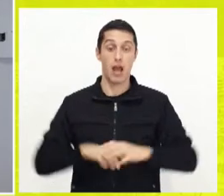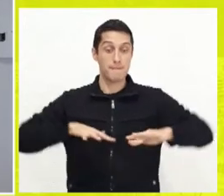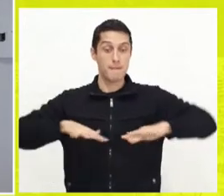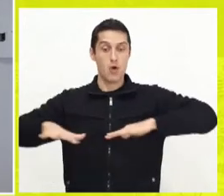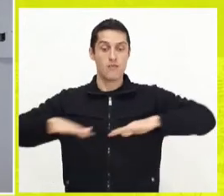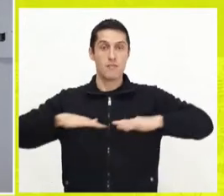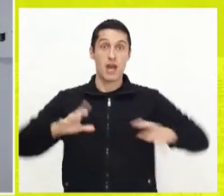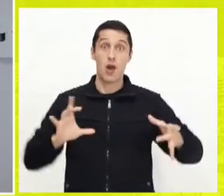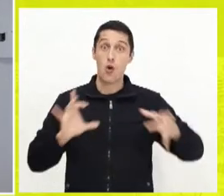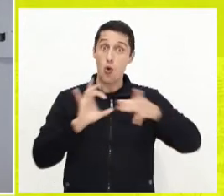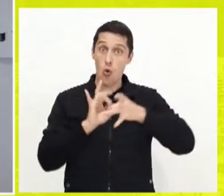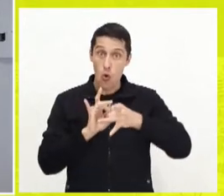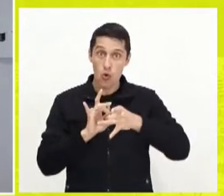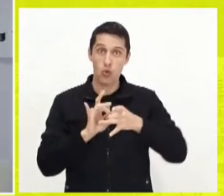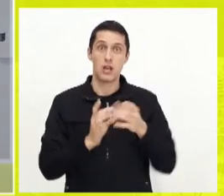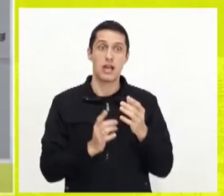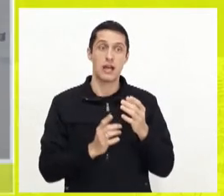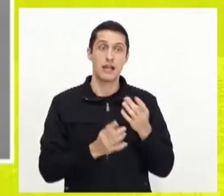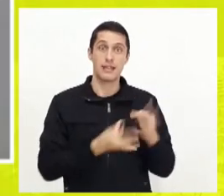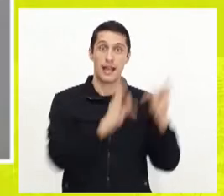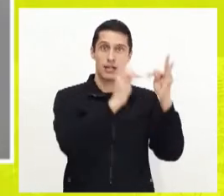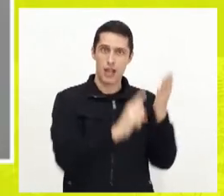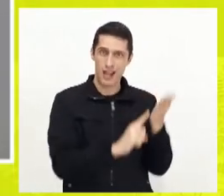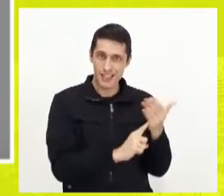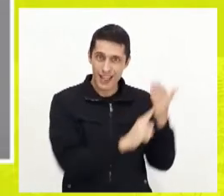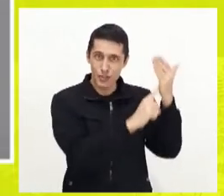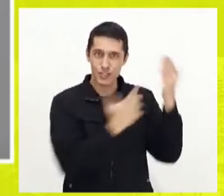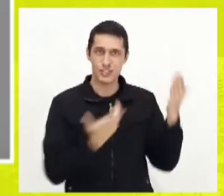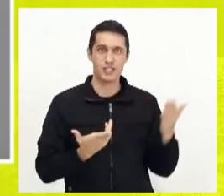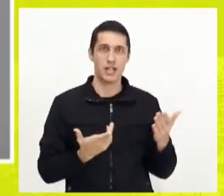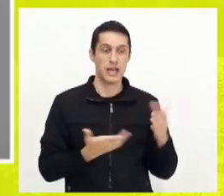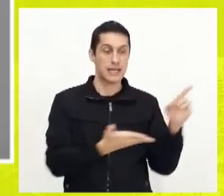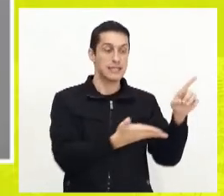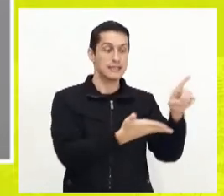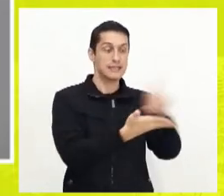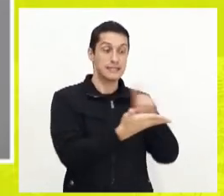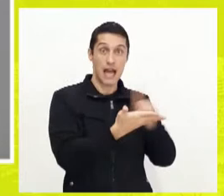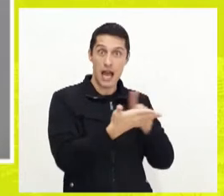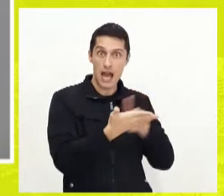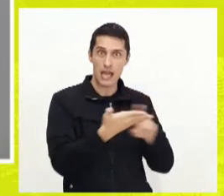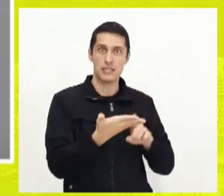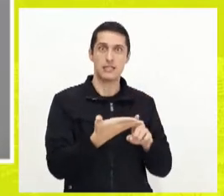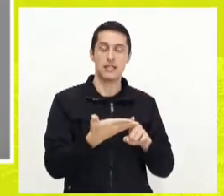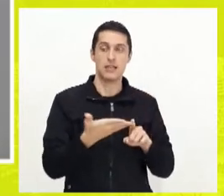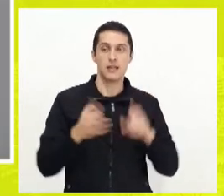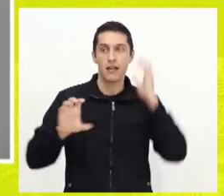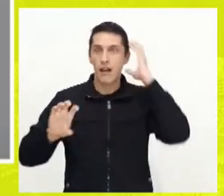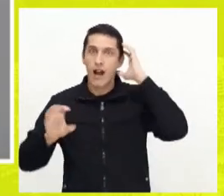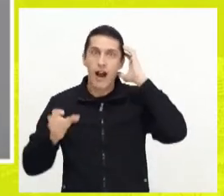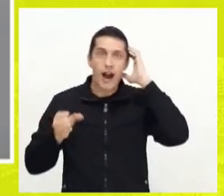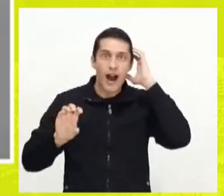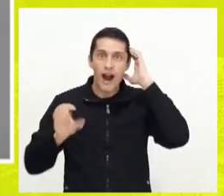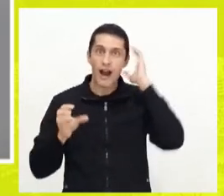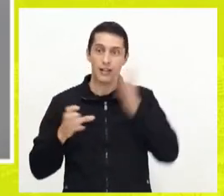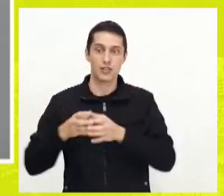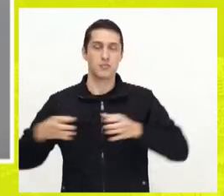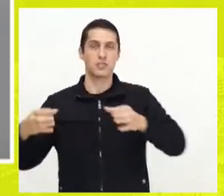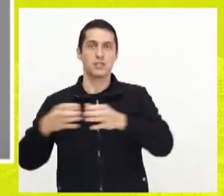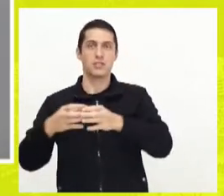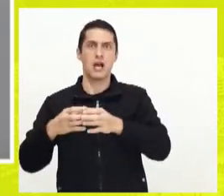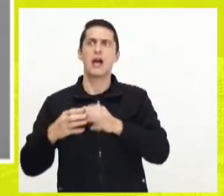technology design with the community radios would have a huge impact in